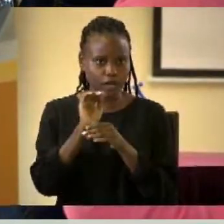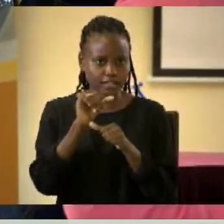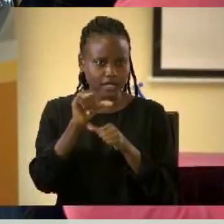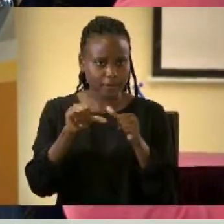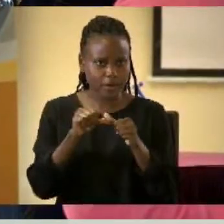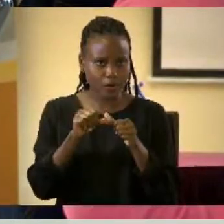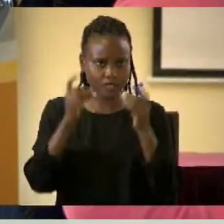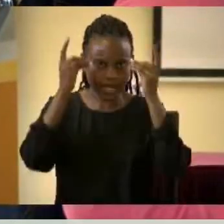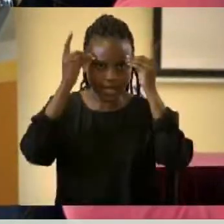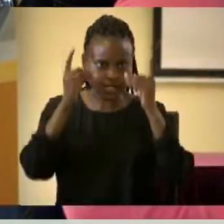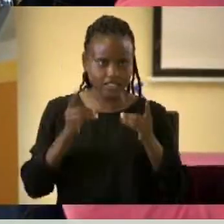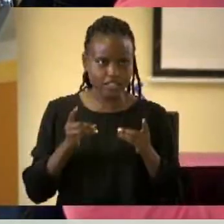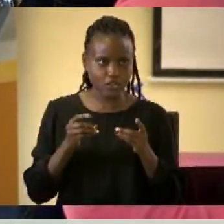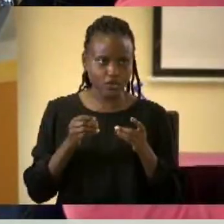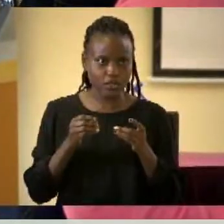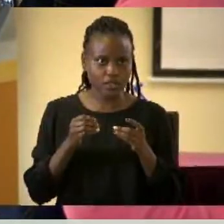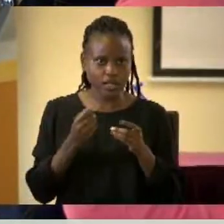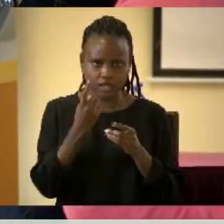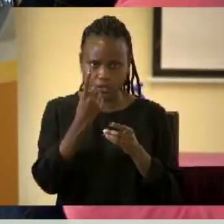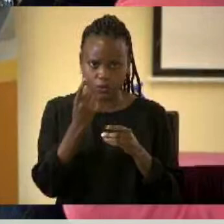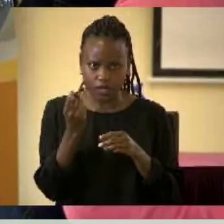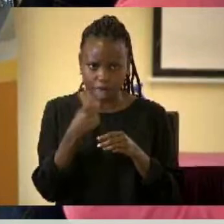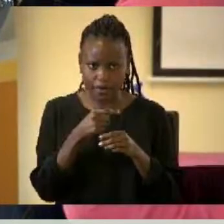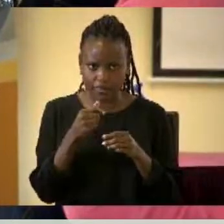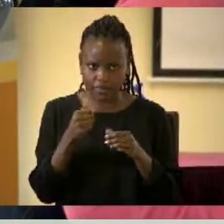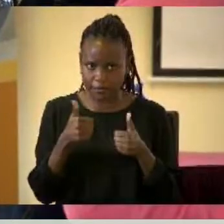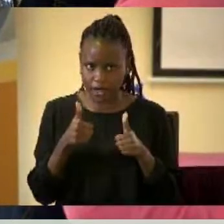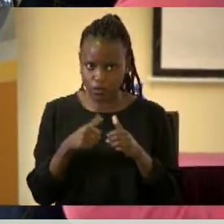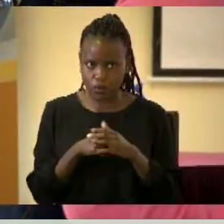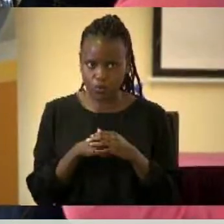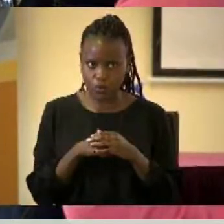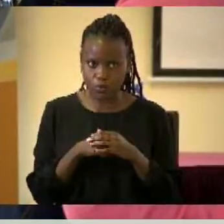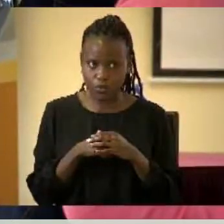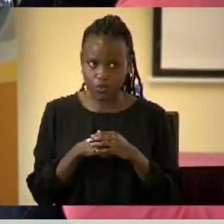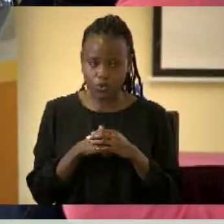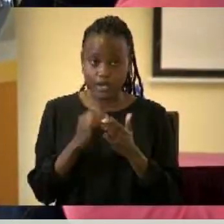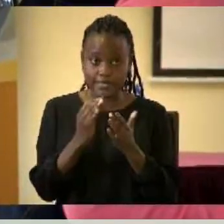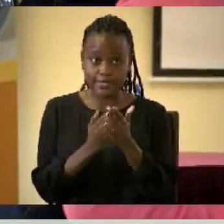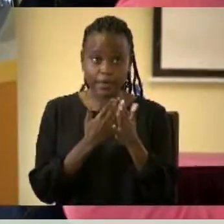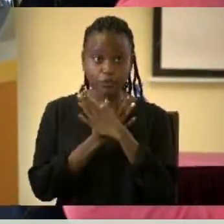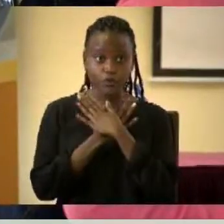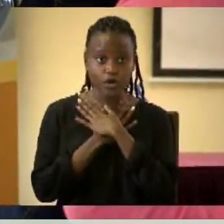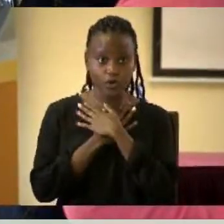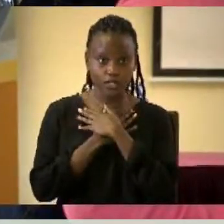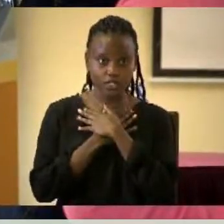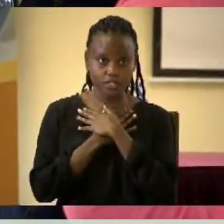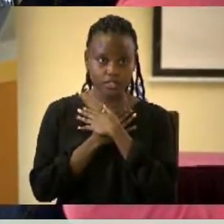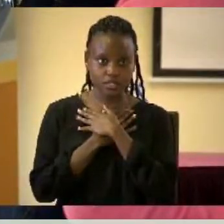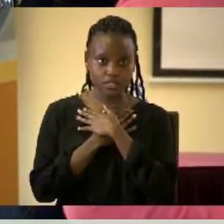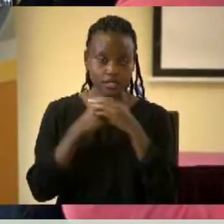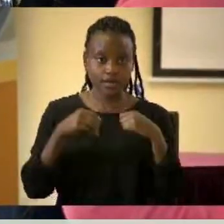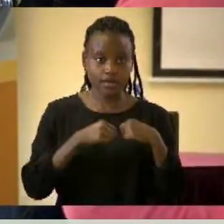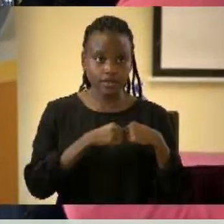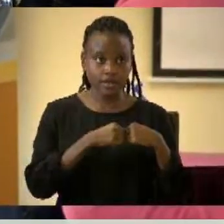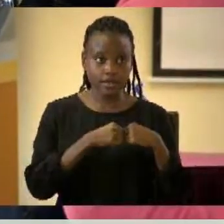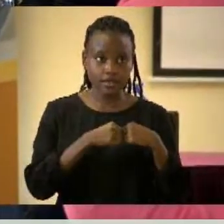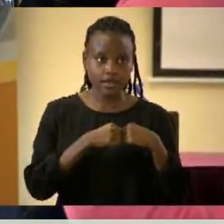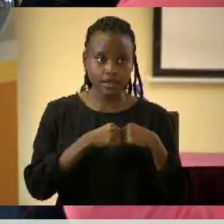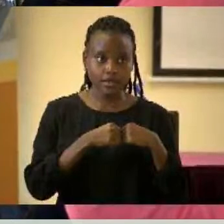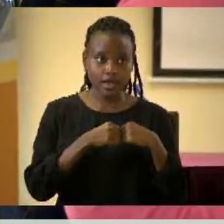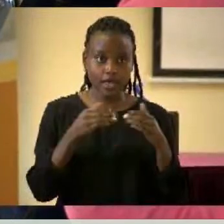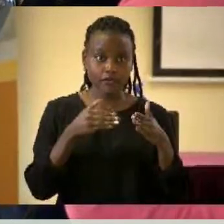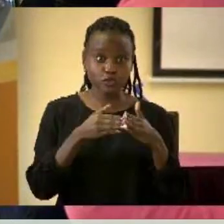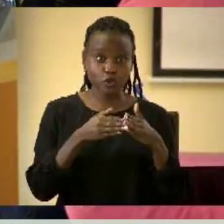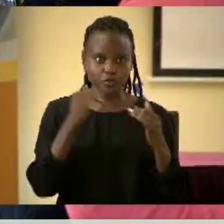I think it's even a month has not passed, in Kisumu, where some of our colleagues have challenged the idea